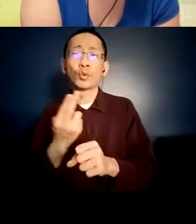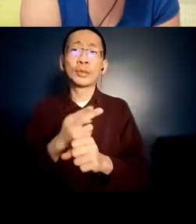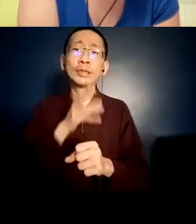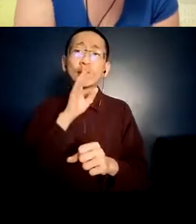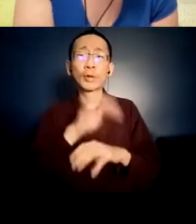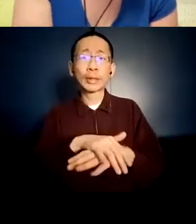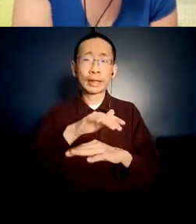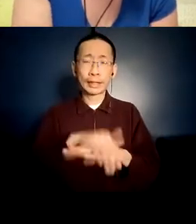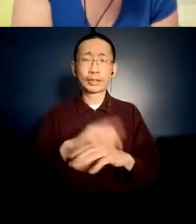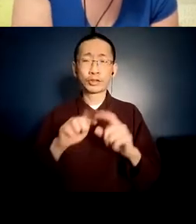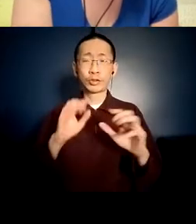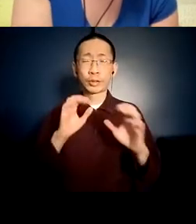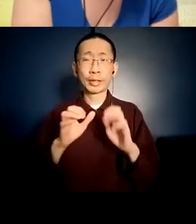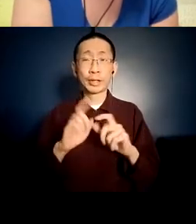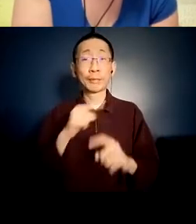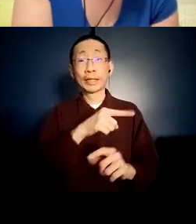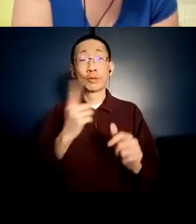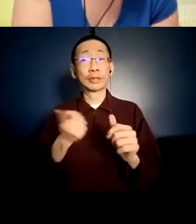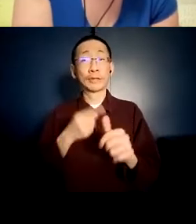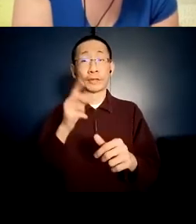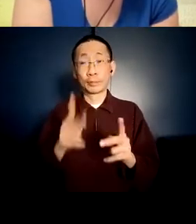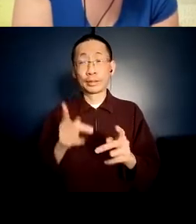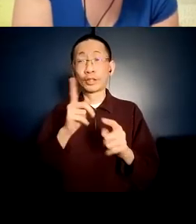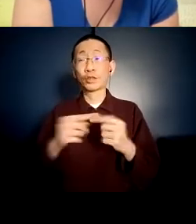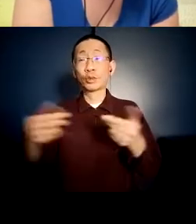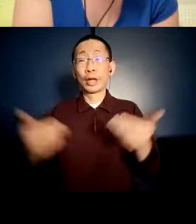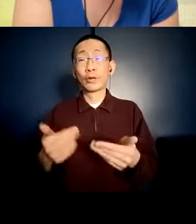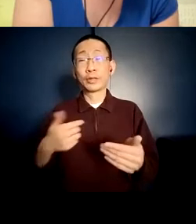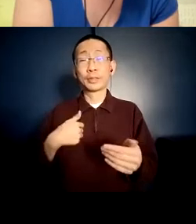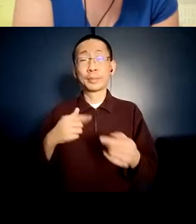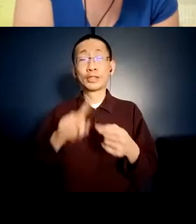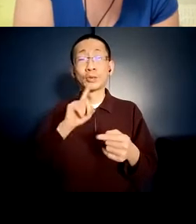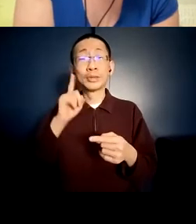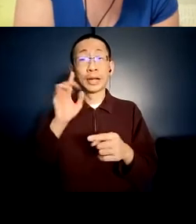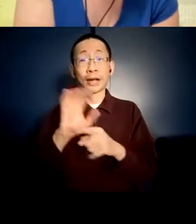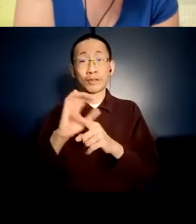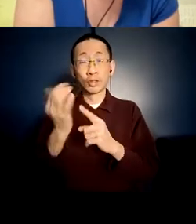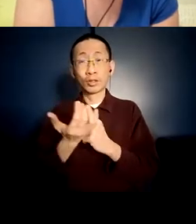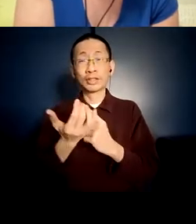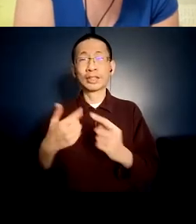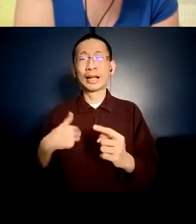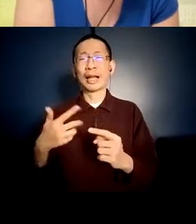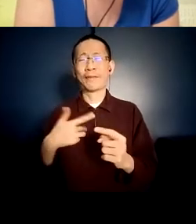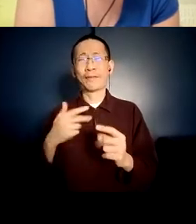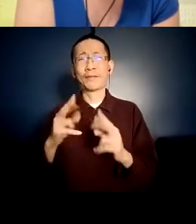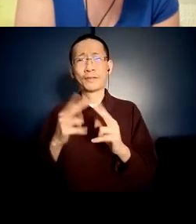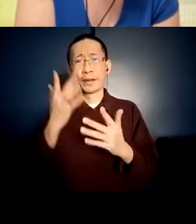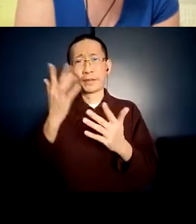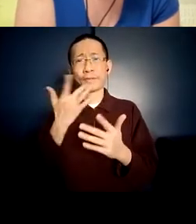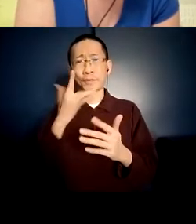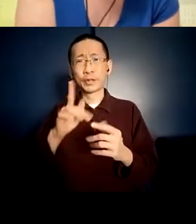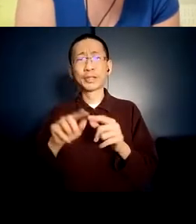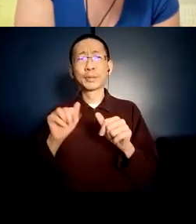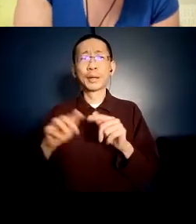English, but he was the first person who introduced me to deaf culture. And I feel very fortunate to have grown